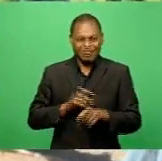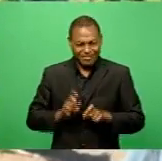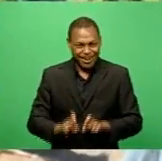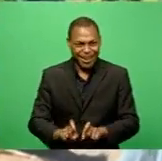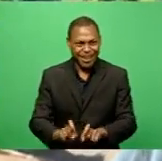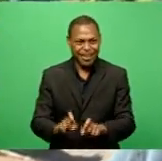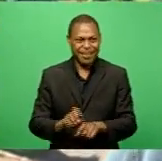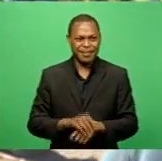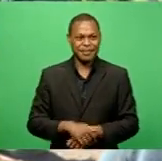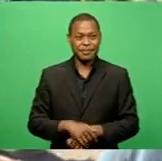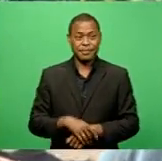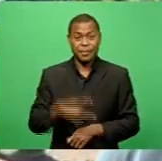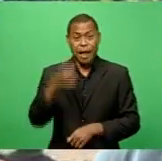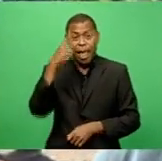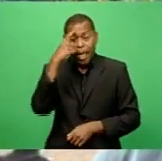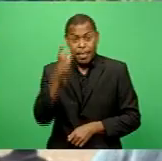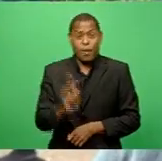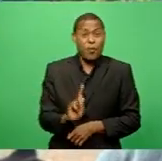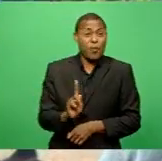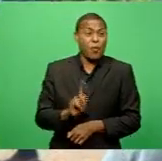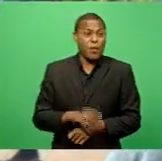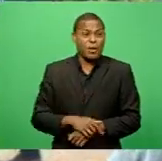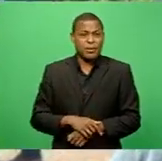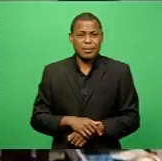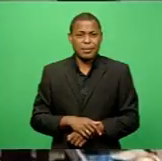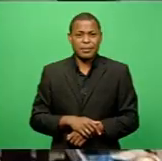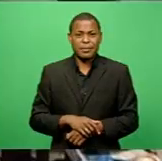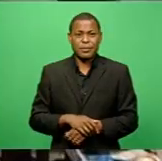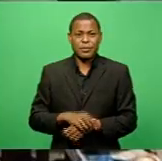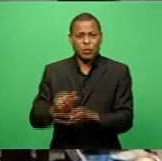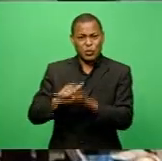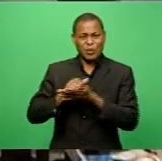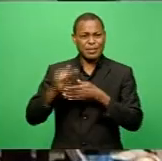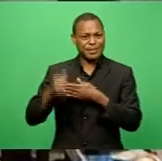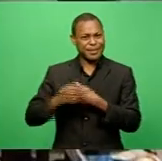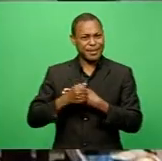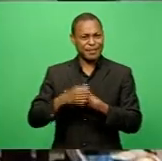is to meet up with them and hear from them what are the issues.